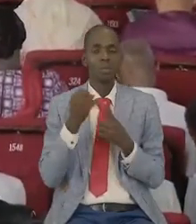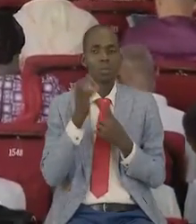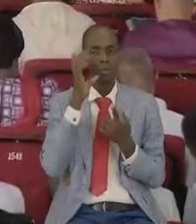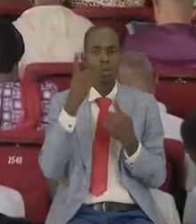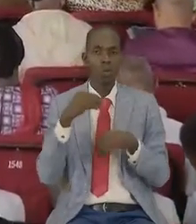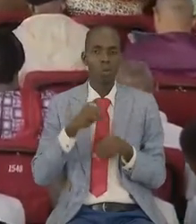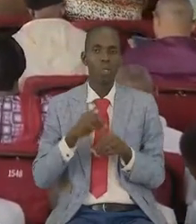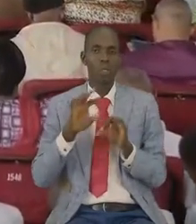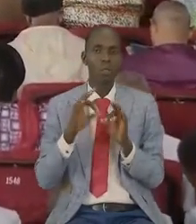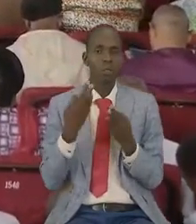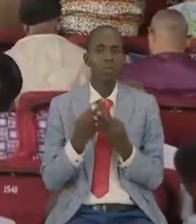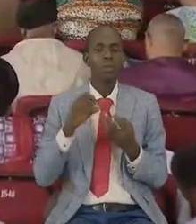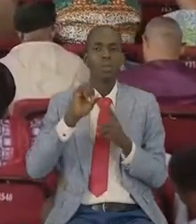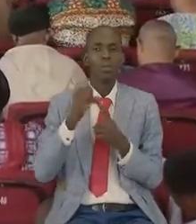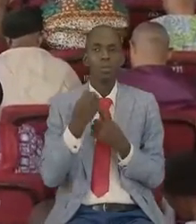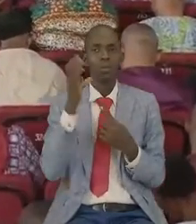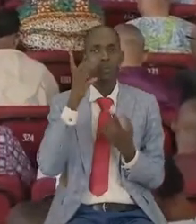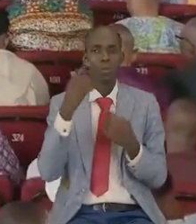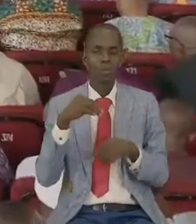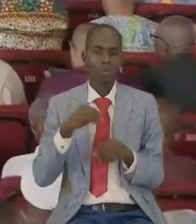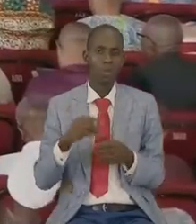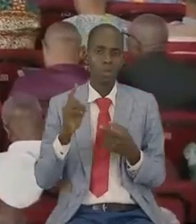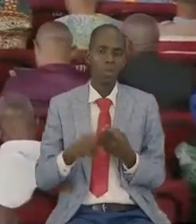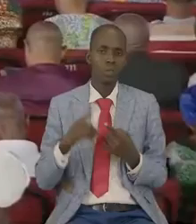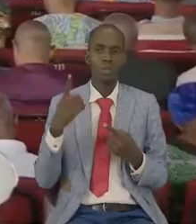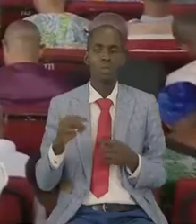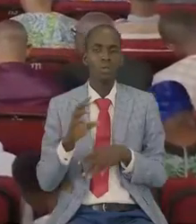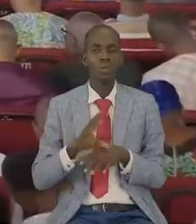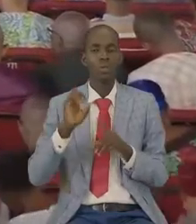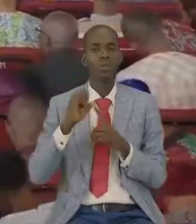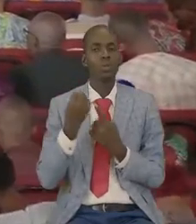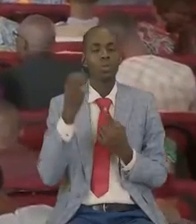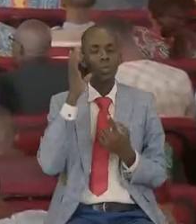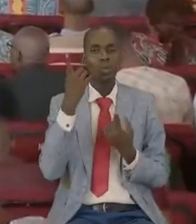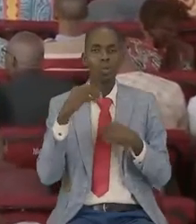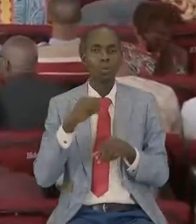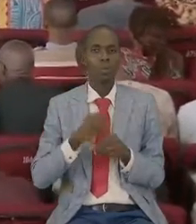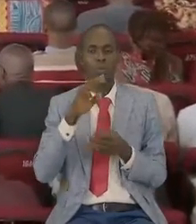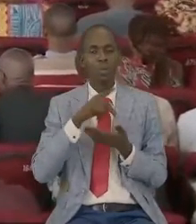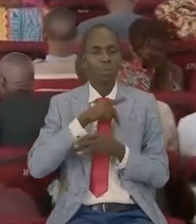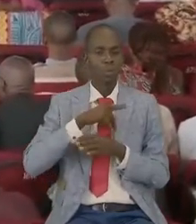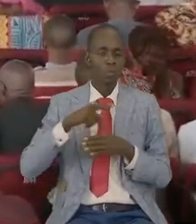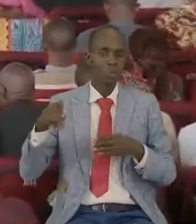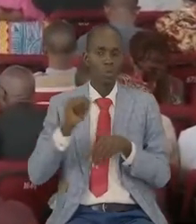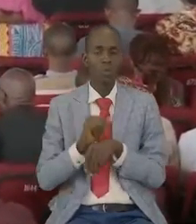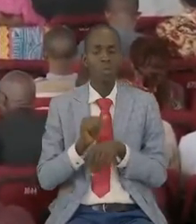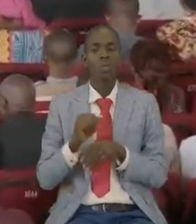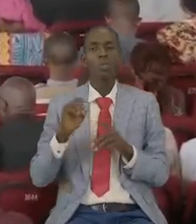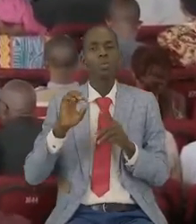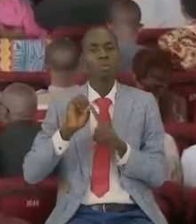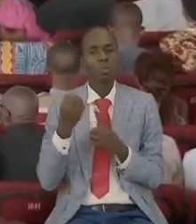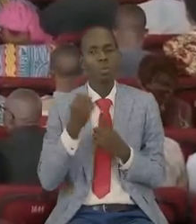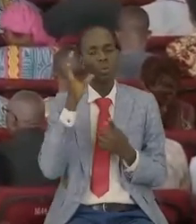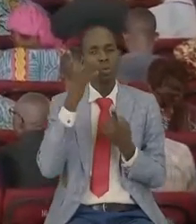Situations will come in the ministry. Situations will come in your profession. Situations will come in your